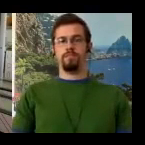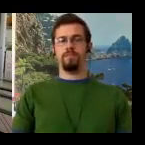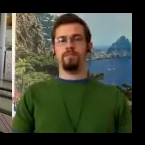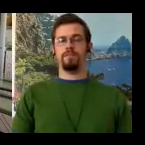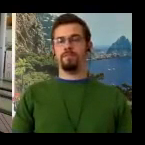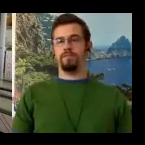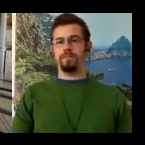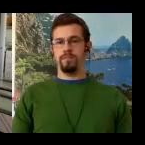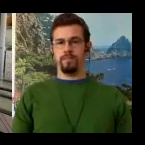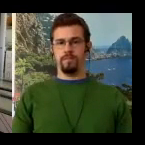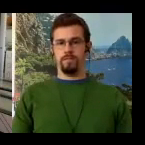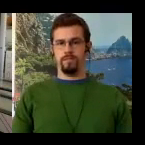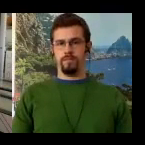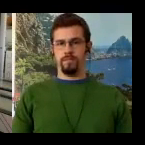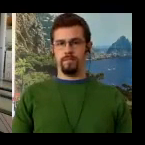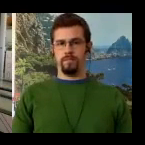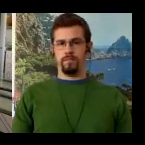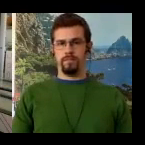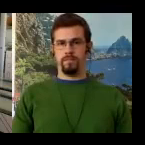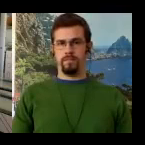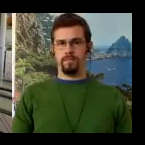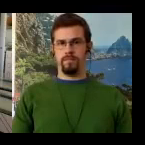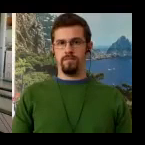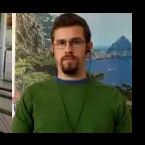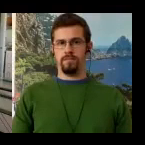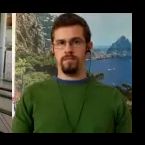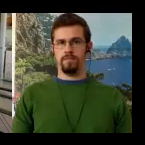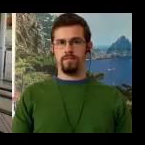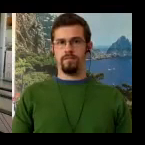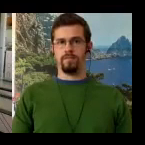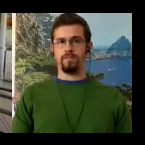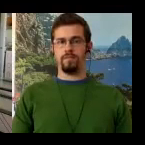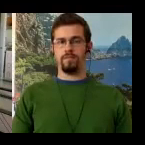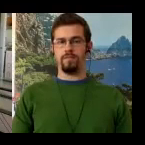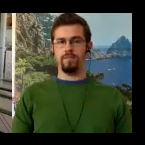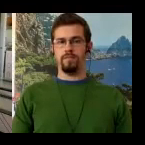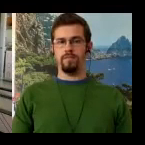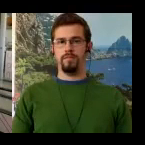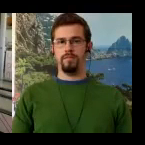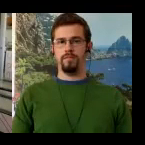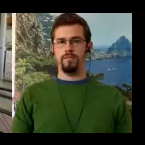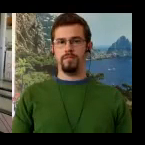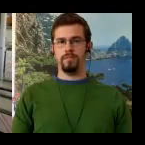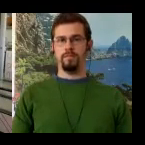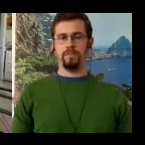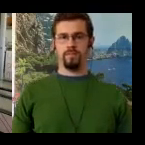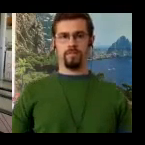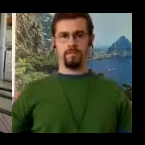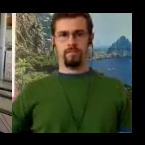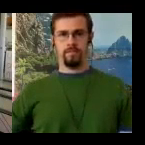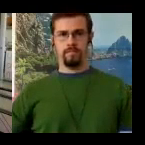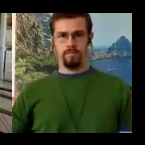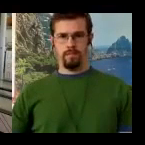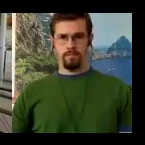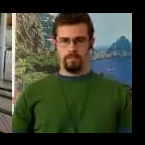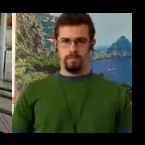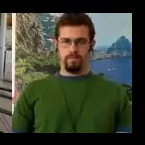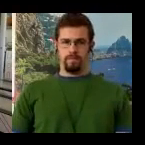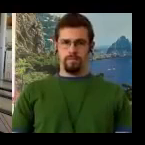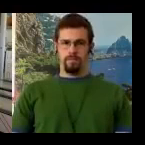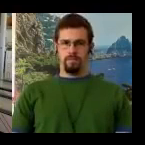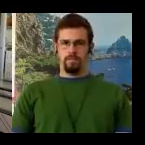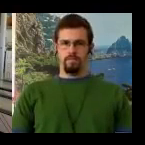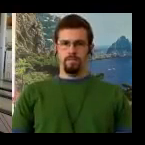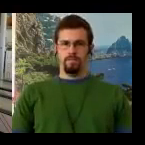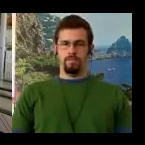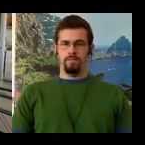computer. Now, with SignWriting, you have to get it into a Unicode stream of characters. And